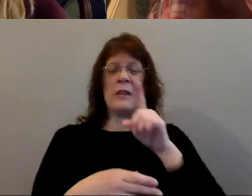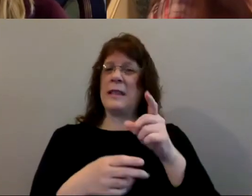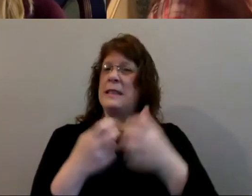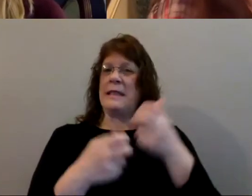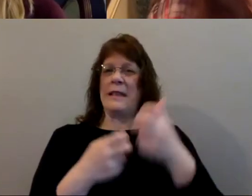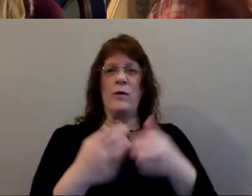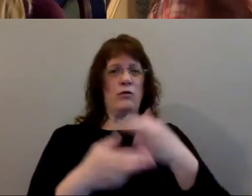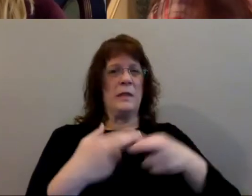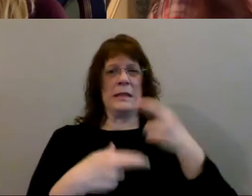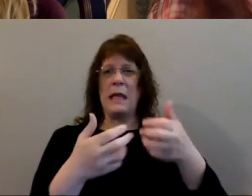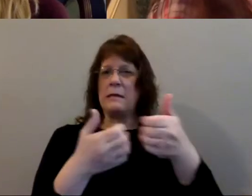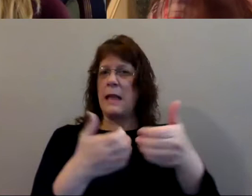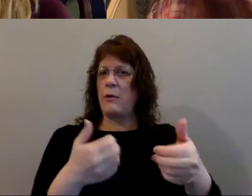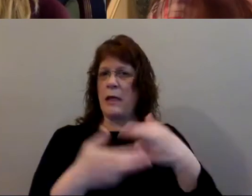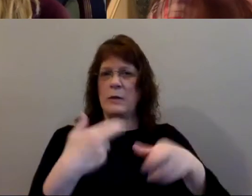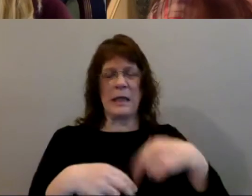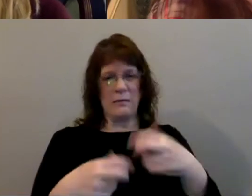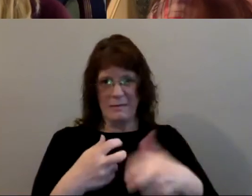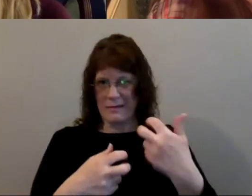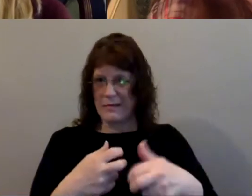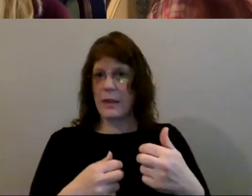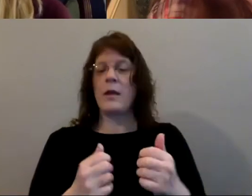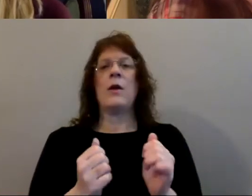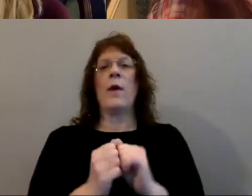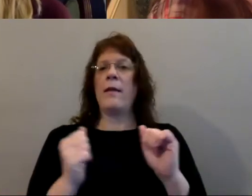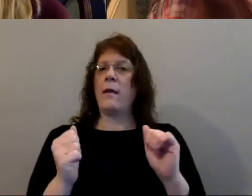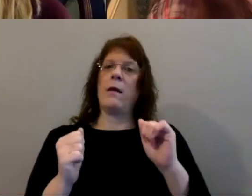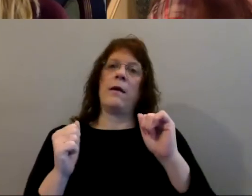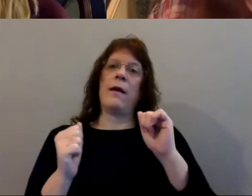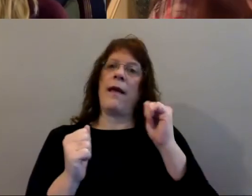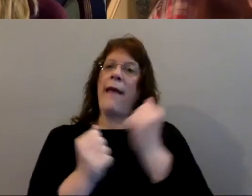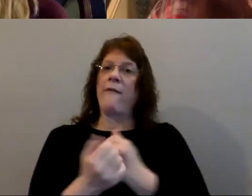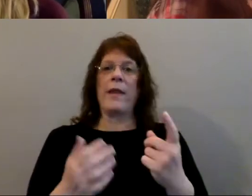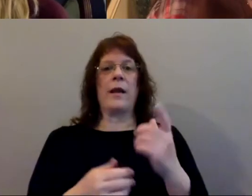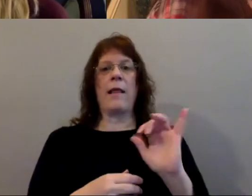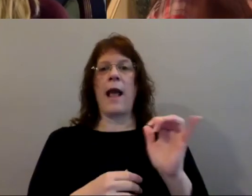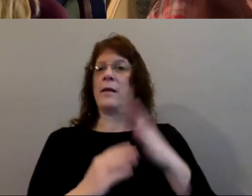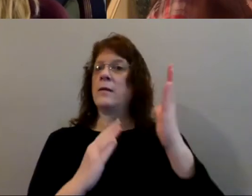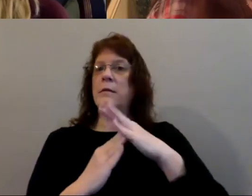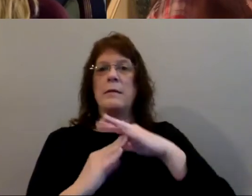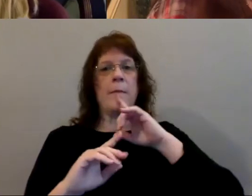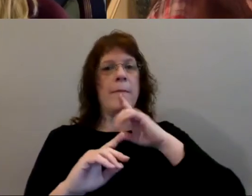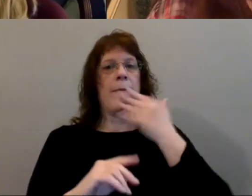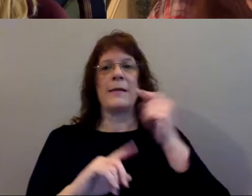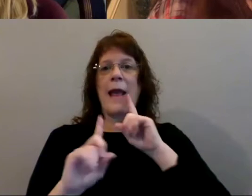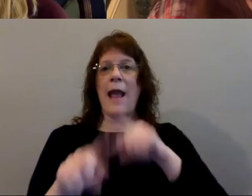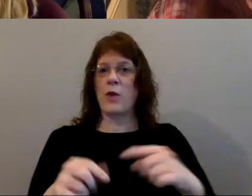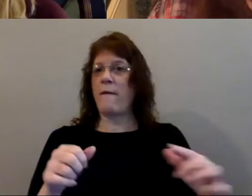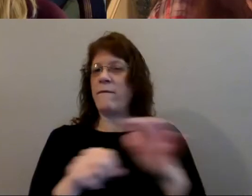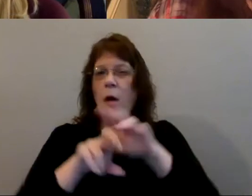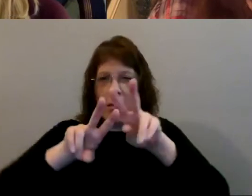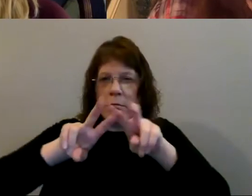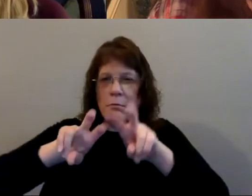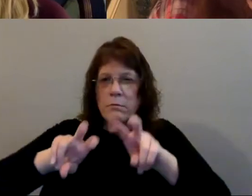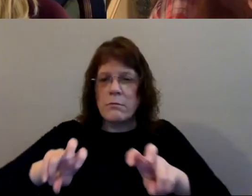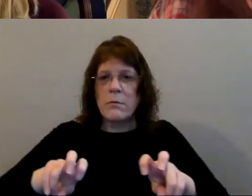So, I mean, it's with all of these things, the like ultimate answer is to do like a full assessment from